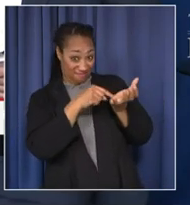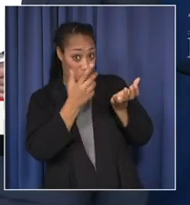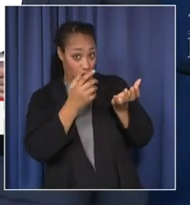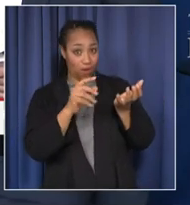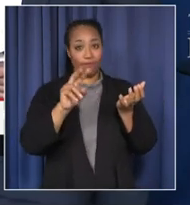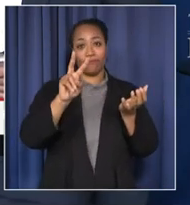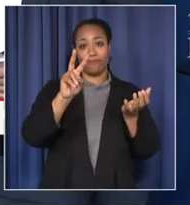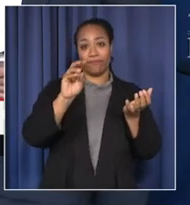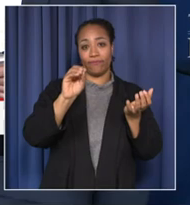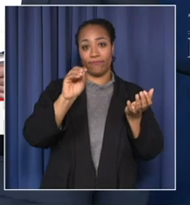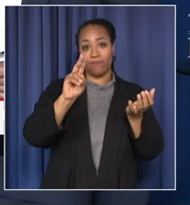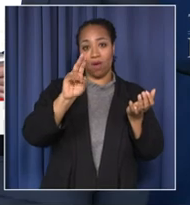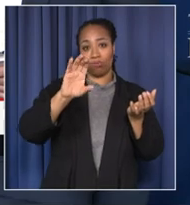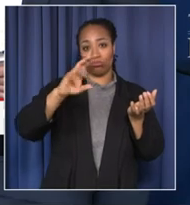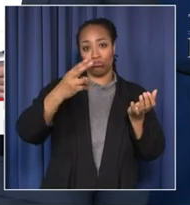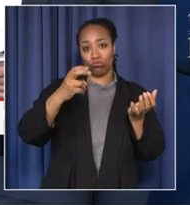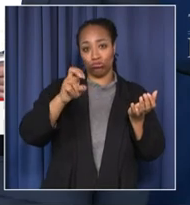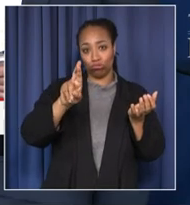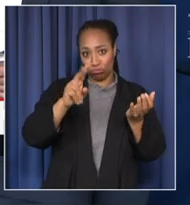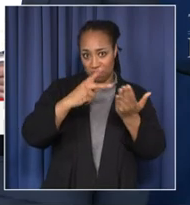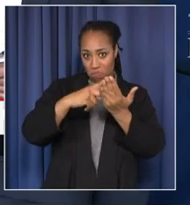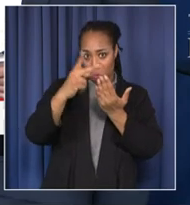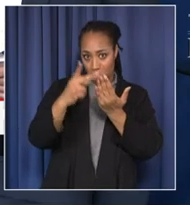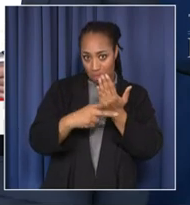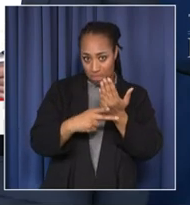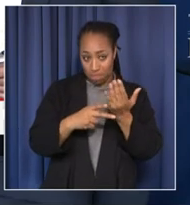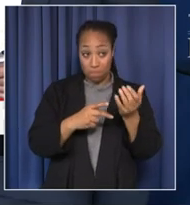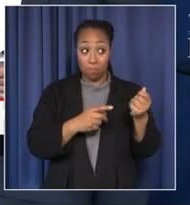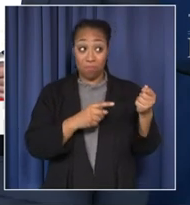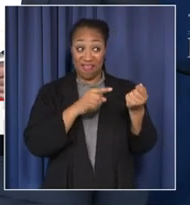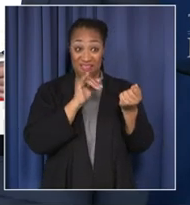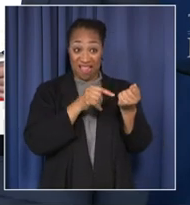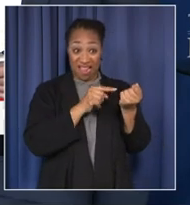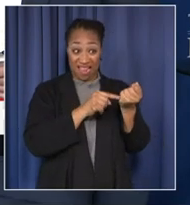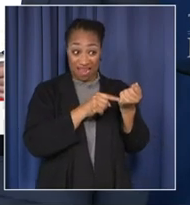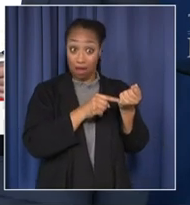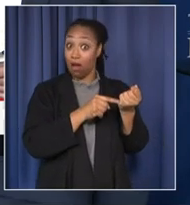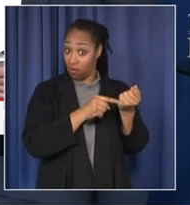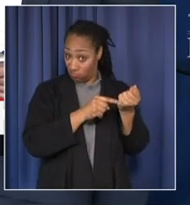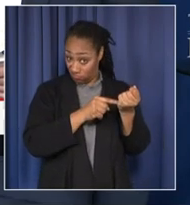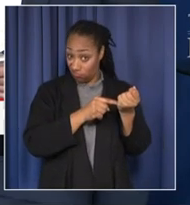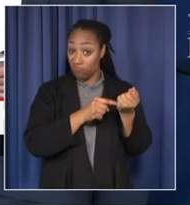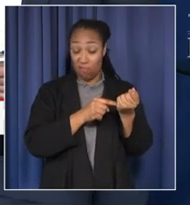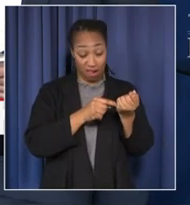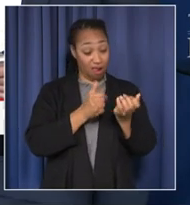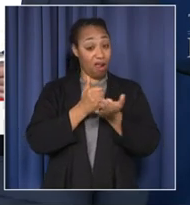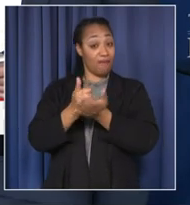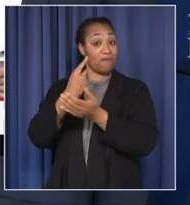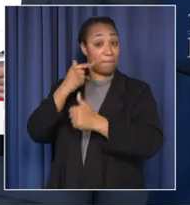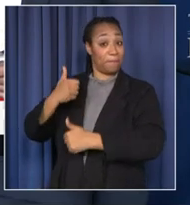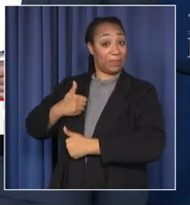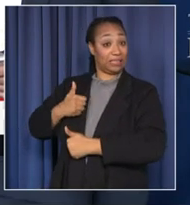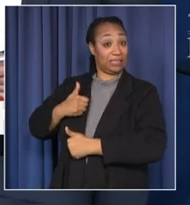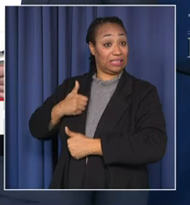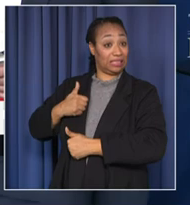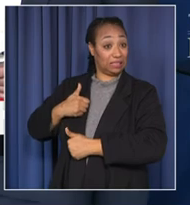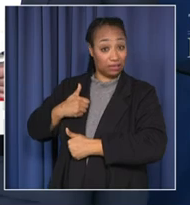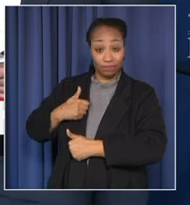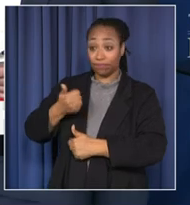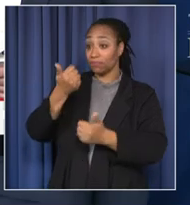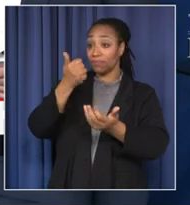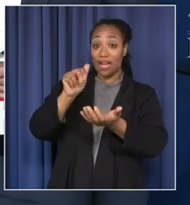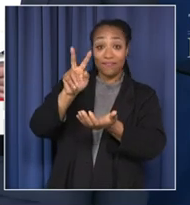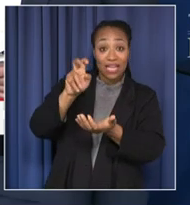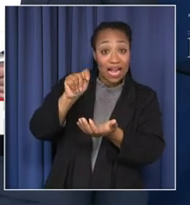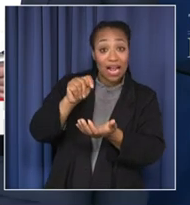housing vouchers for veterans that come with services, we can almost get any veteran into housing. And I think that's